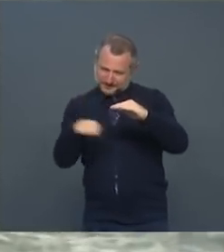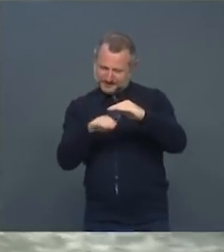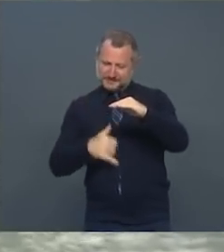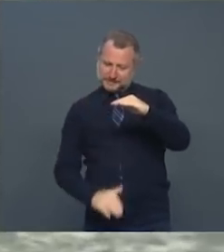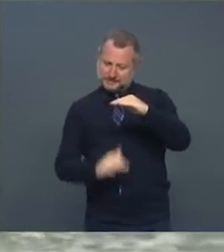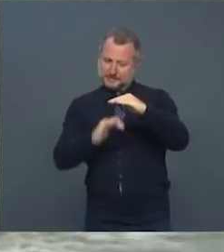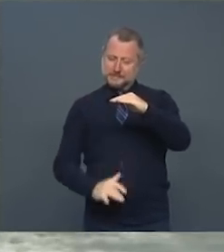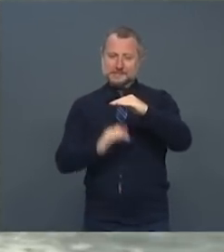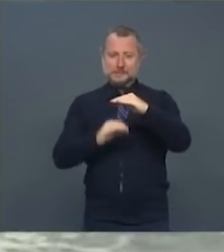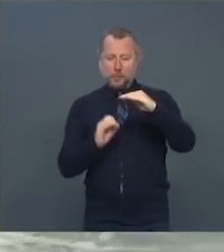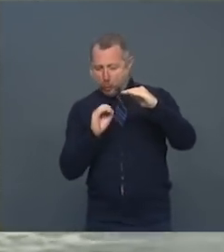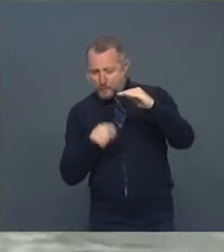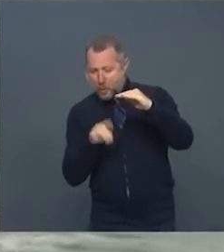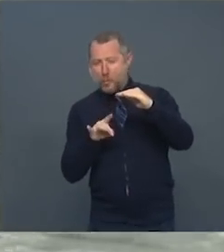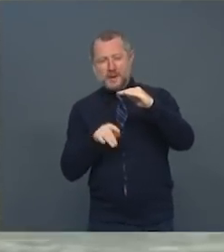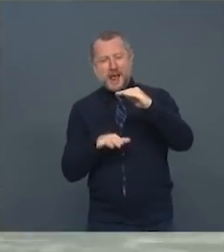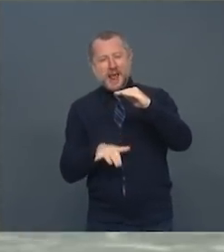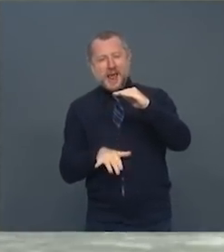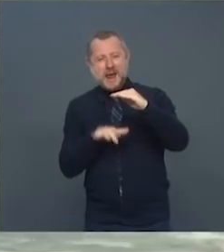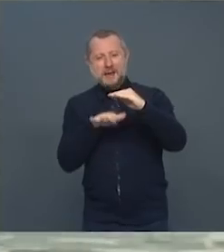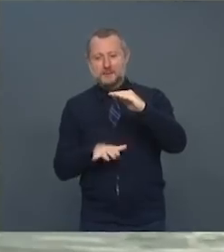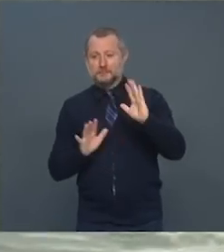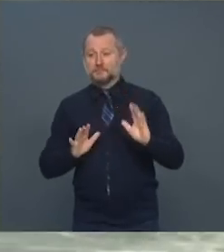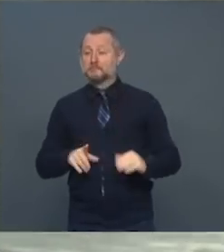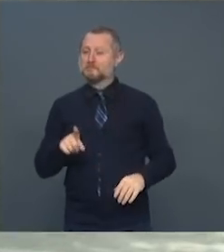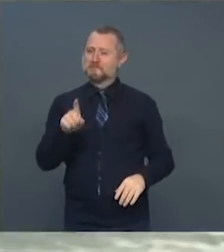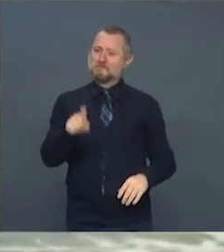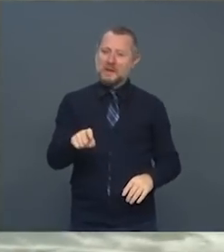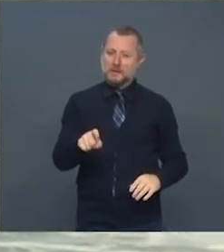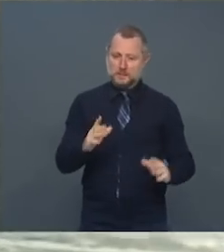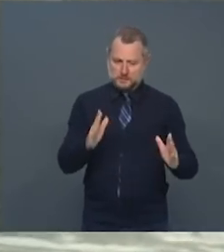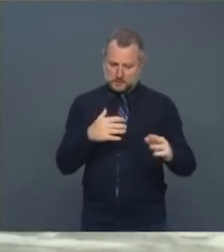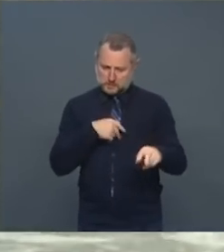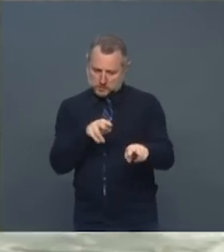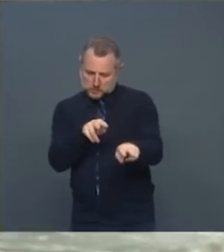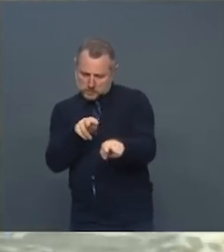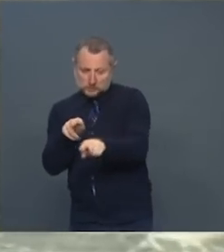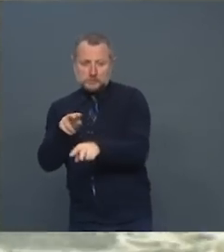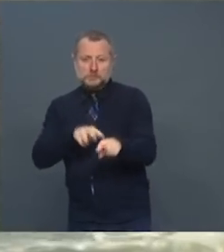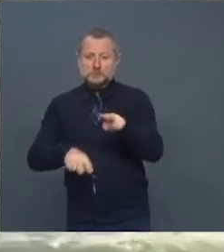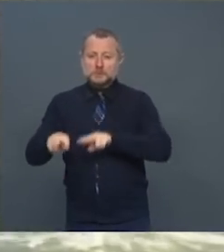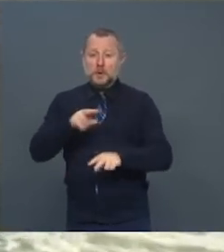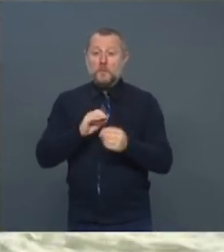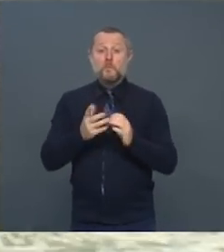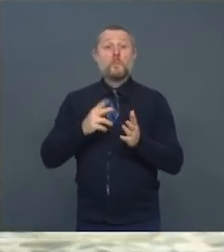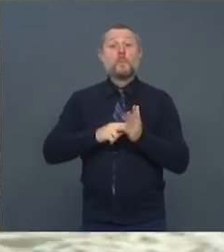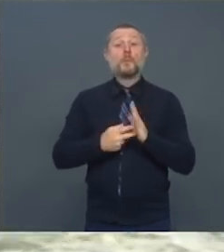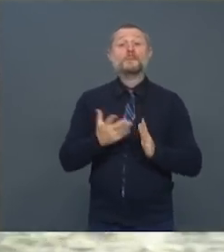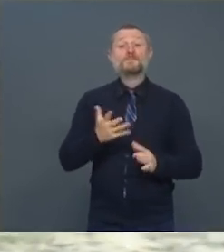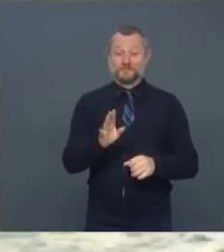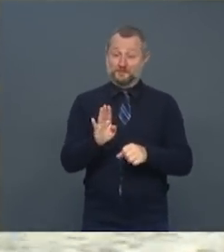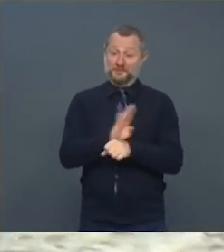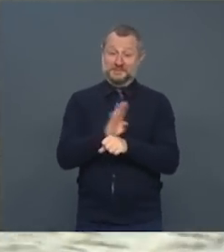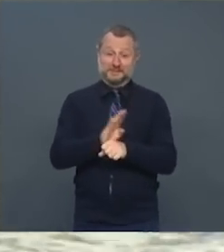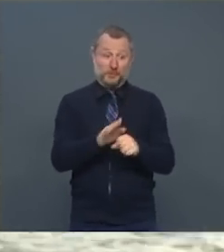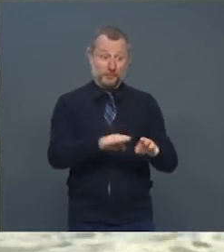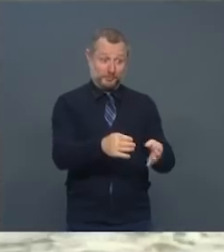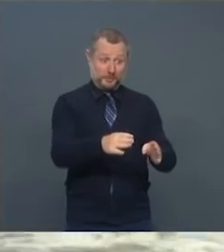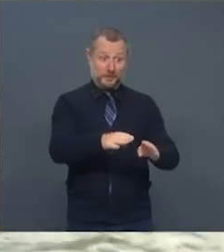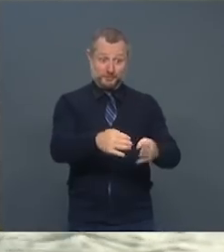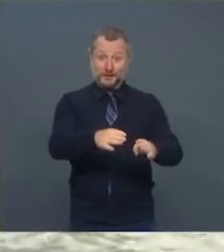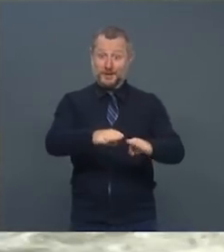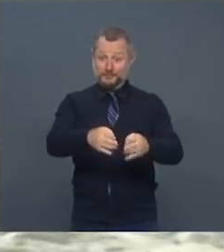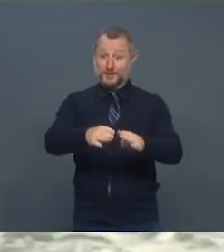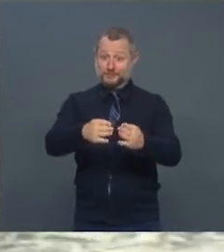For any period of time. So calibrate the economic activity, open as much